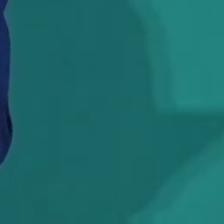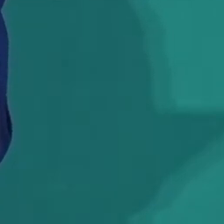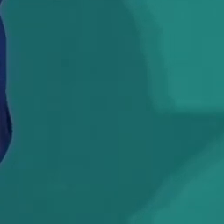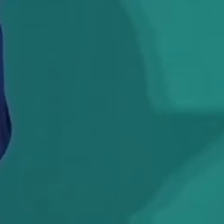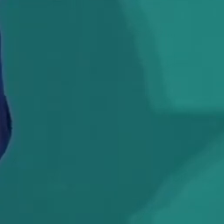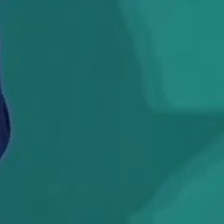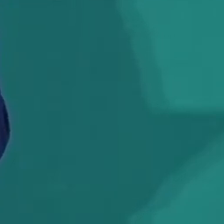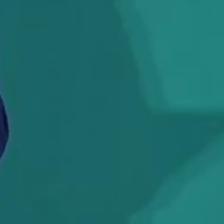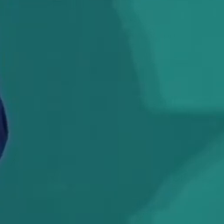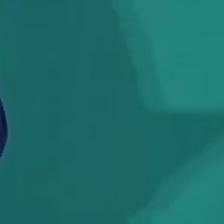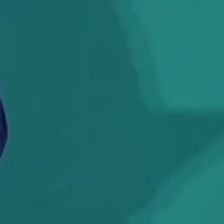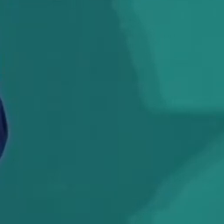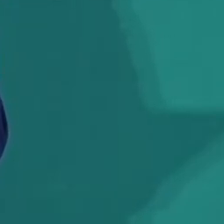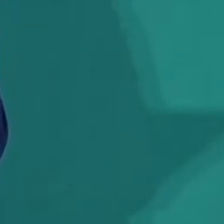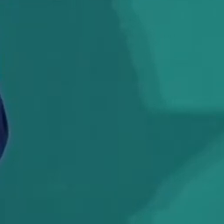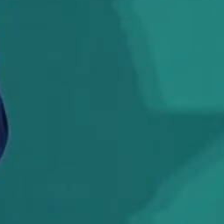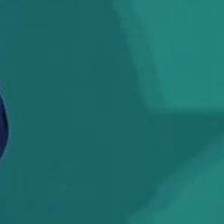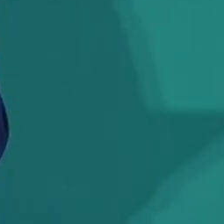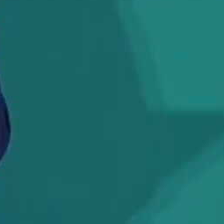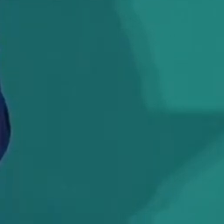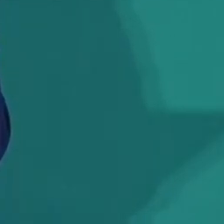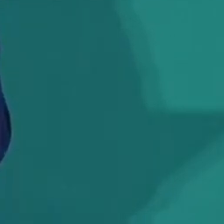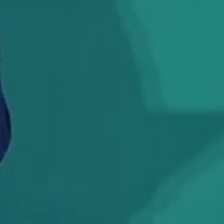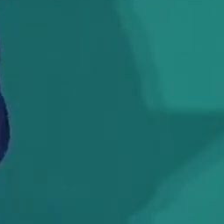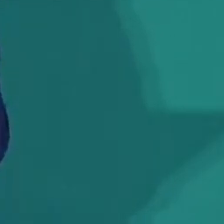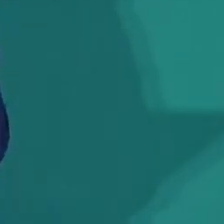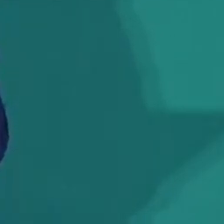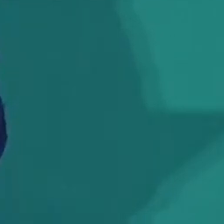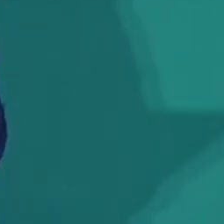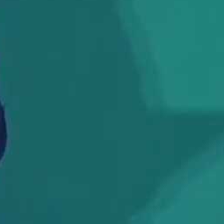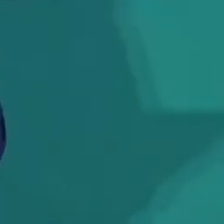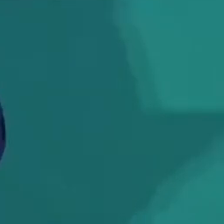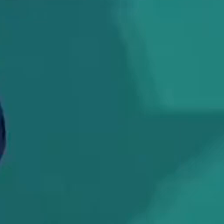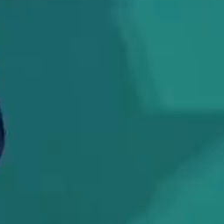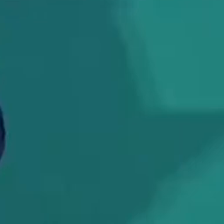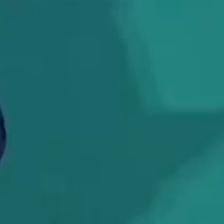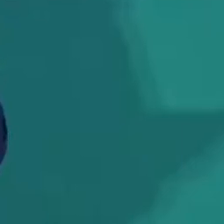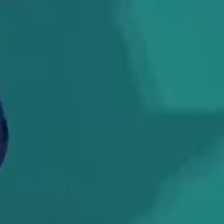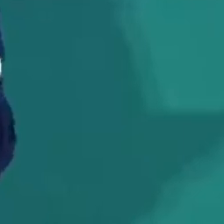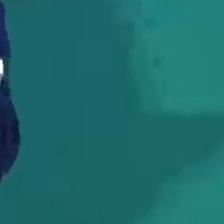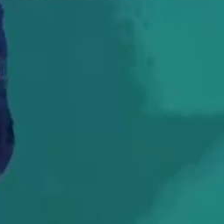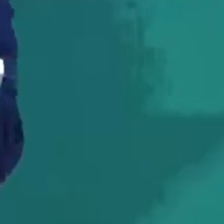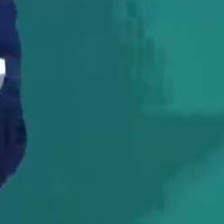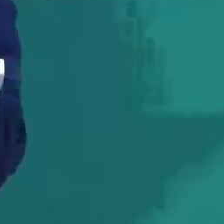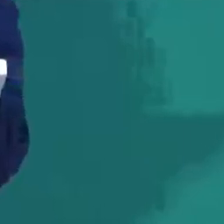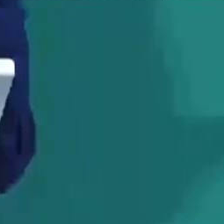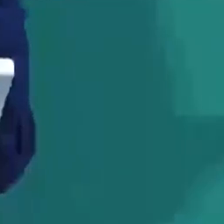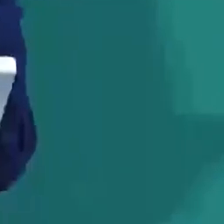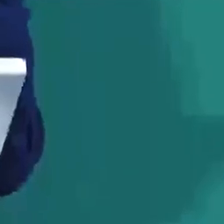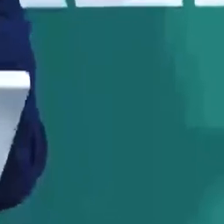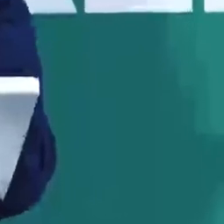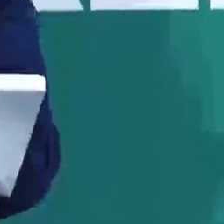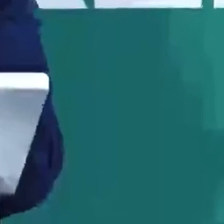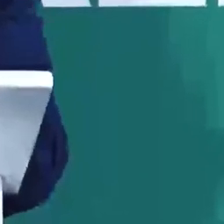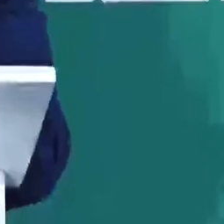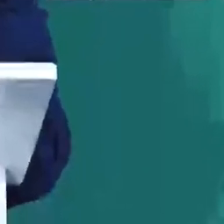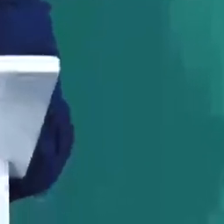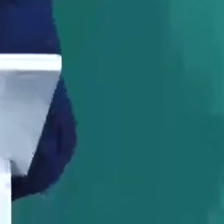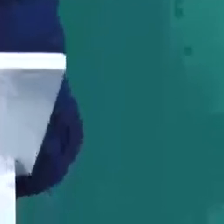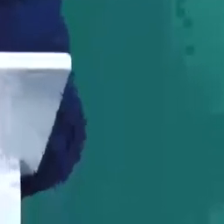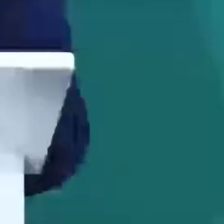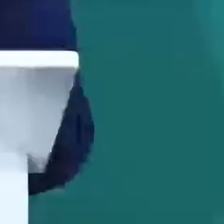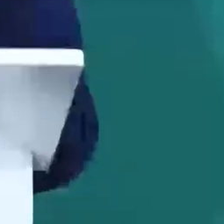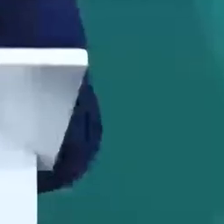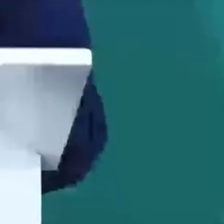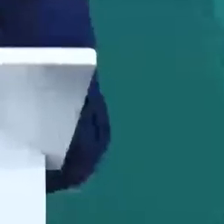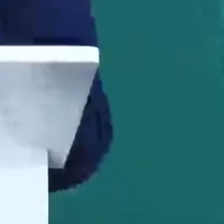didn't thank our program director for this very important final session. And I would like to offer a small